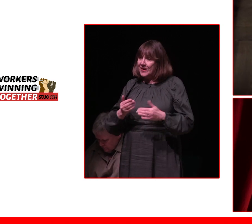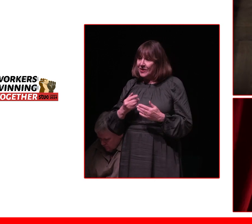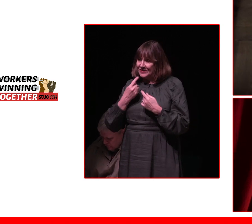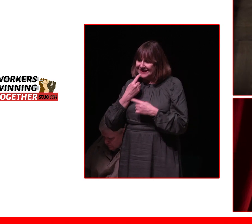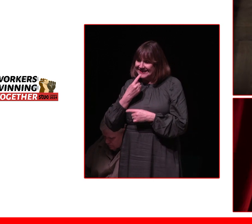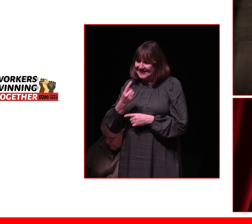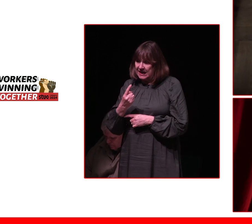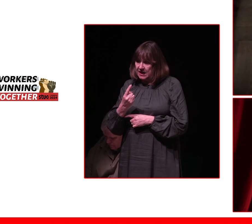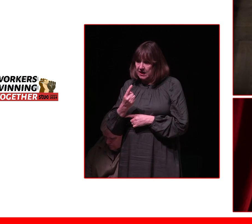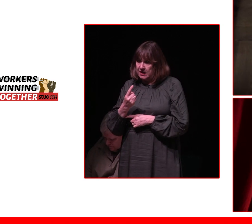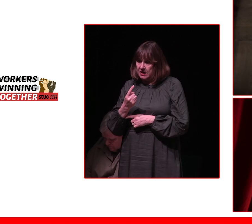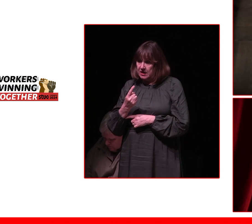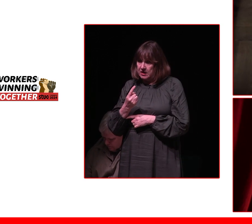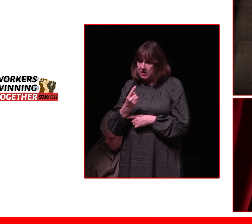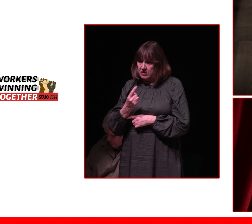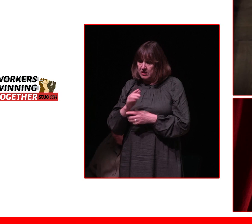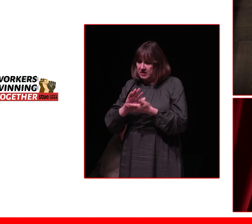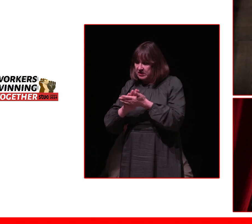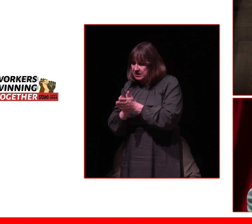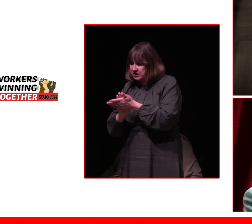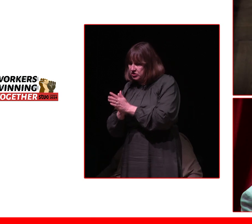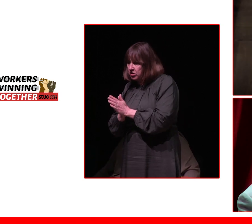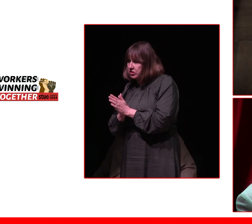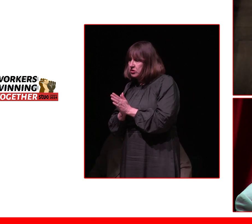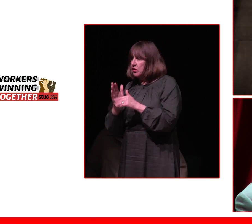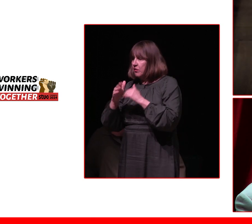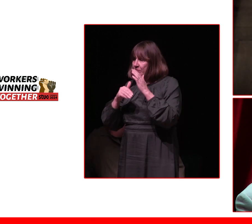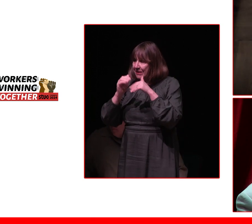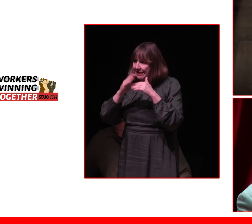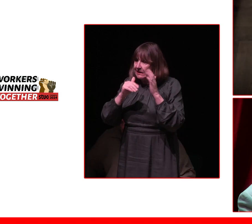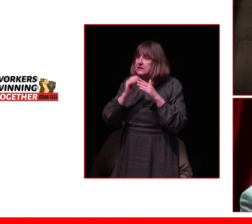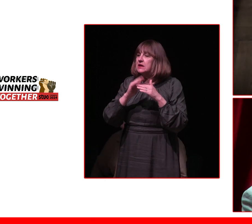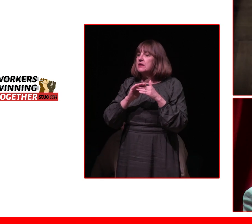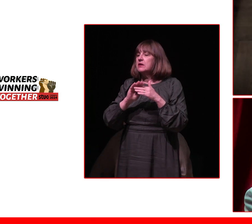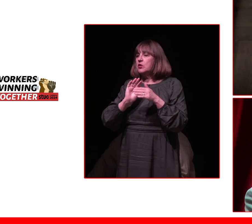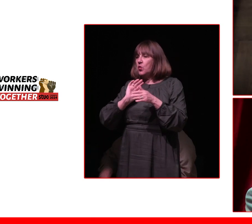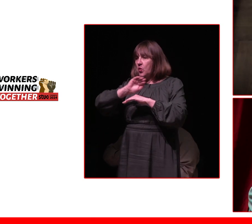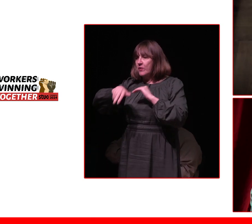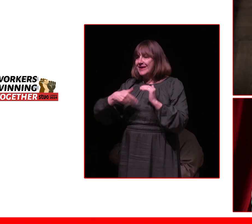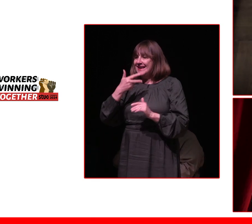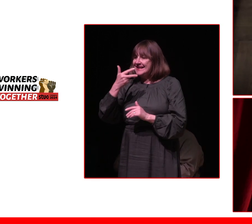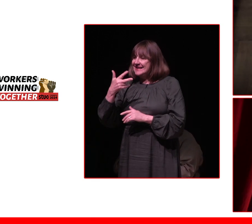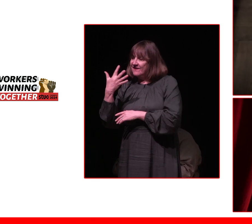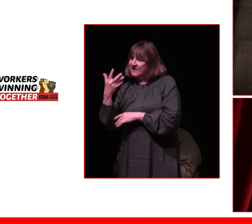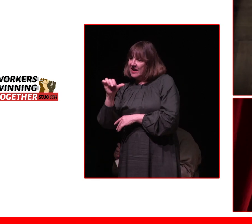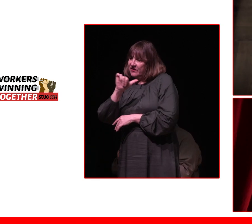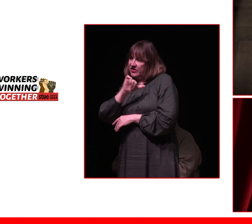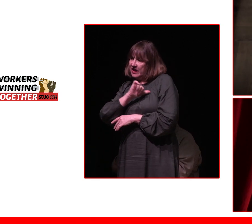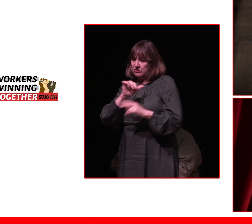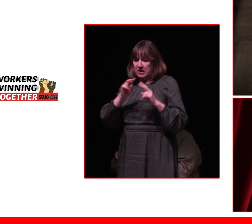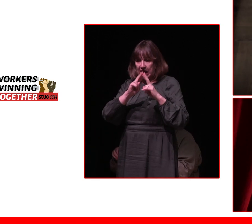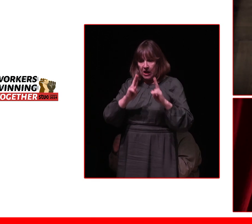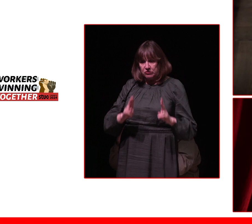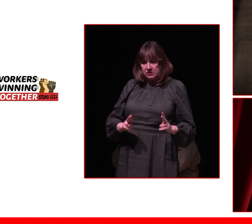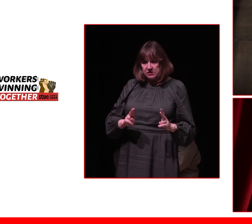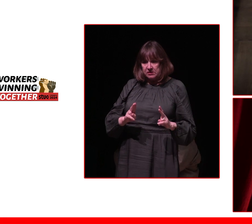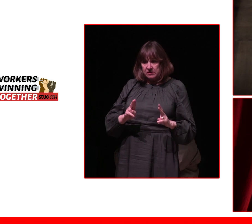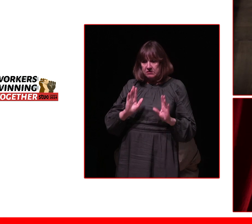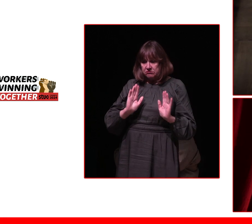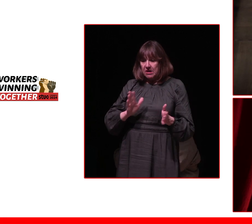the destruction of infrastructure over there. Over 85,000 houses been demolished.